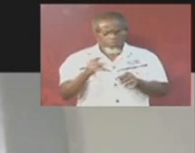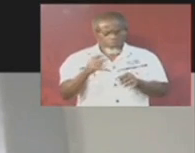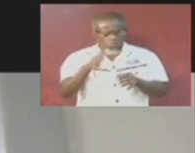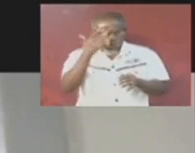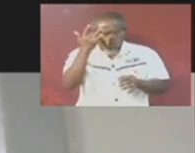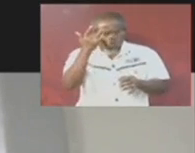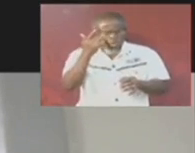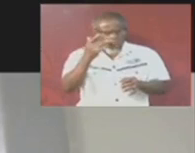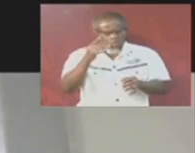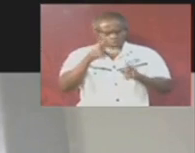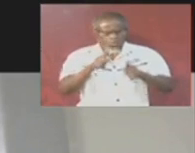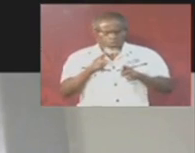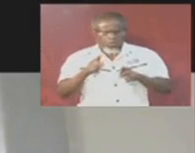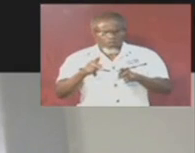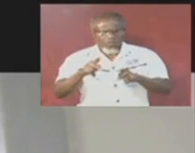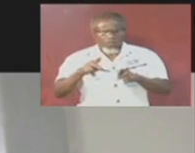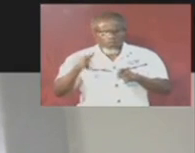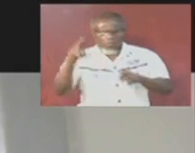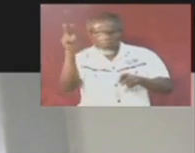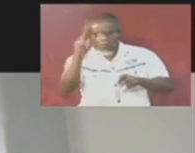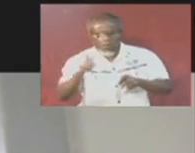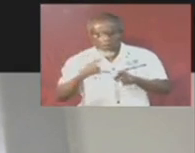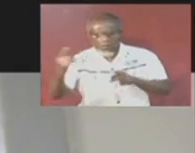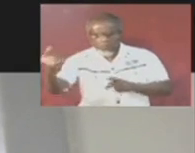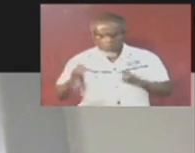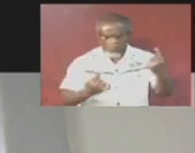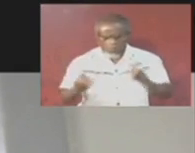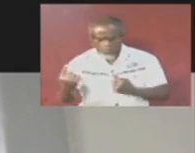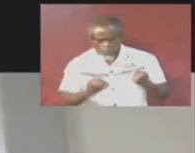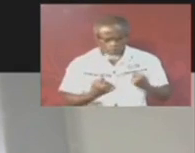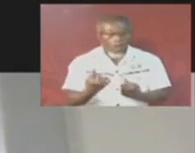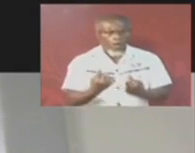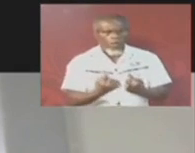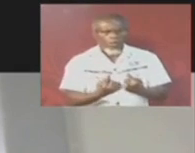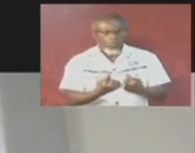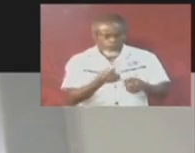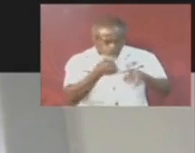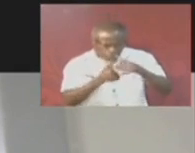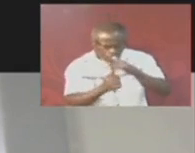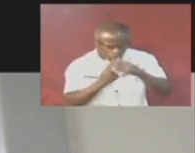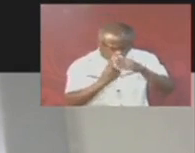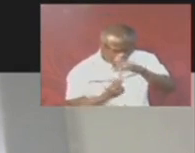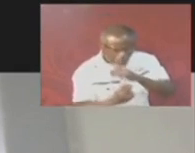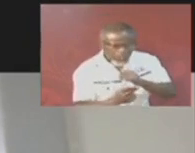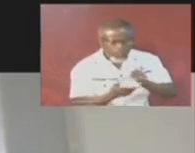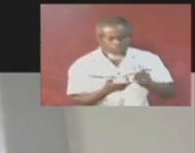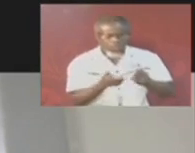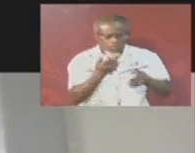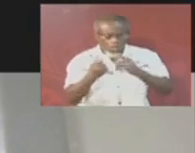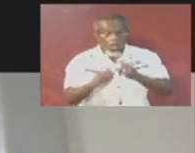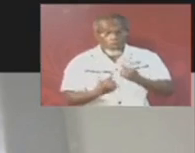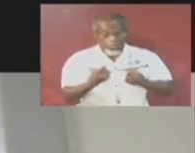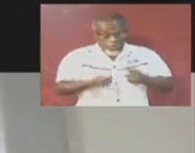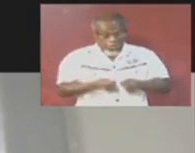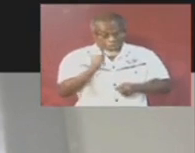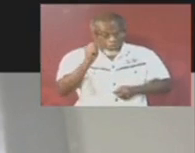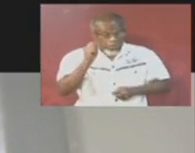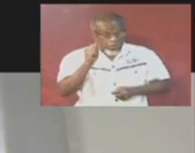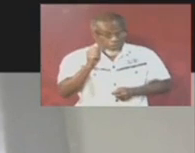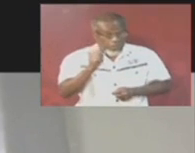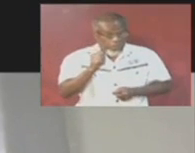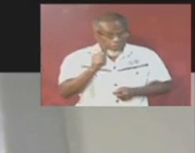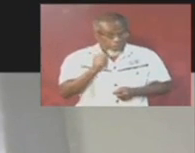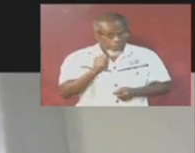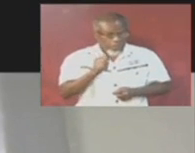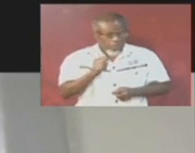So, Minister Hines, what are you going to do differently? What are you bringing different to the table that your predecessor